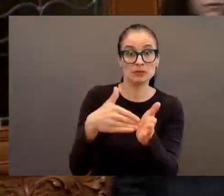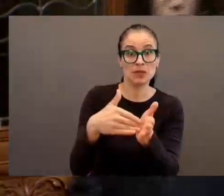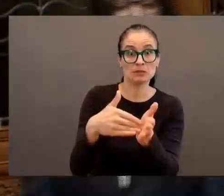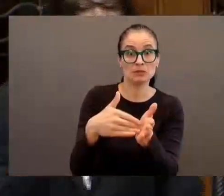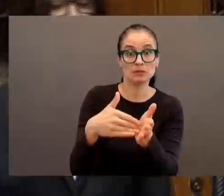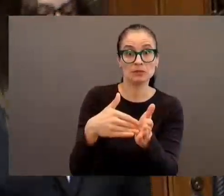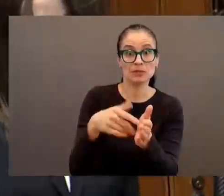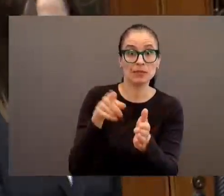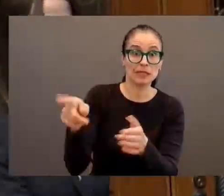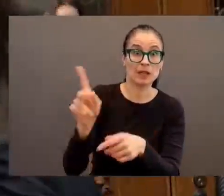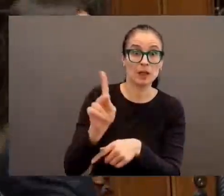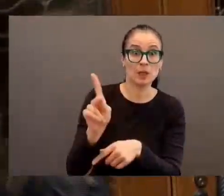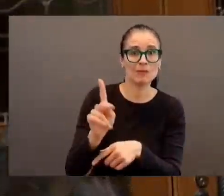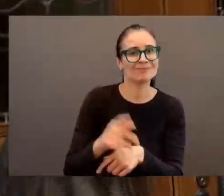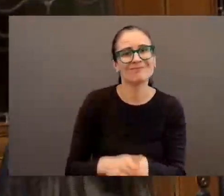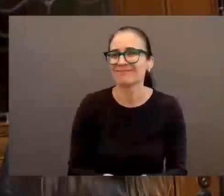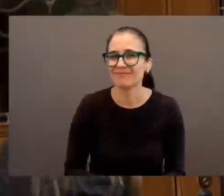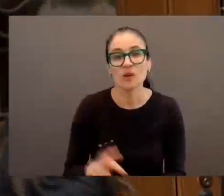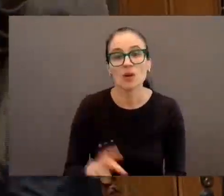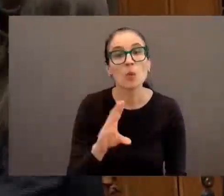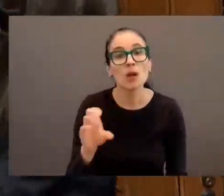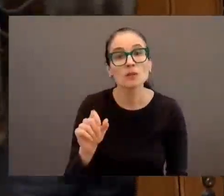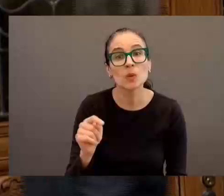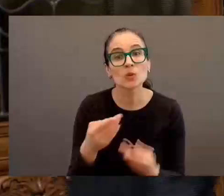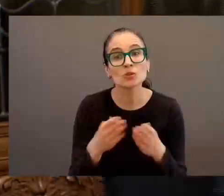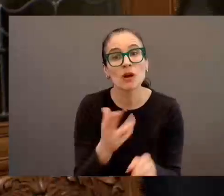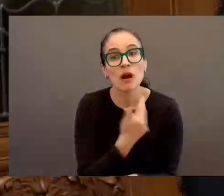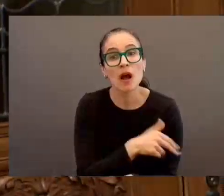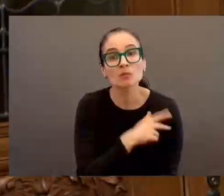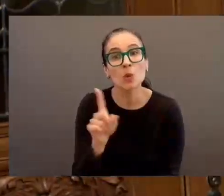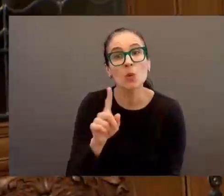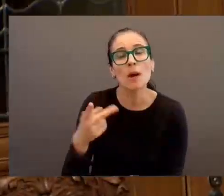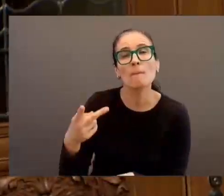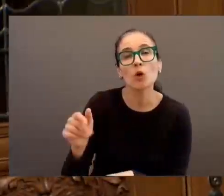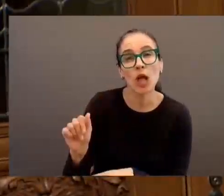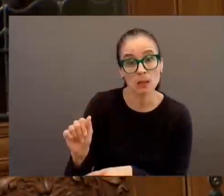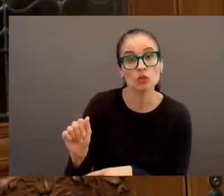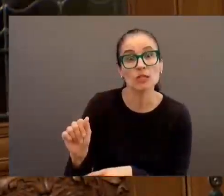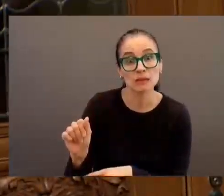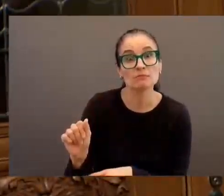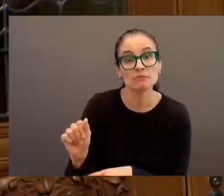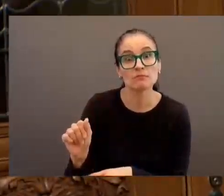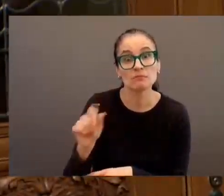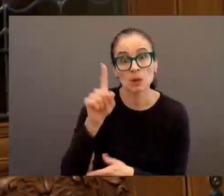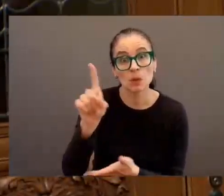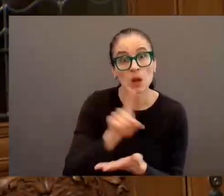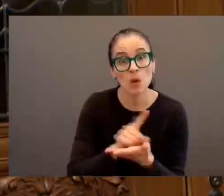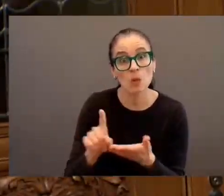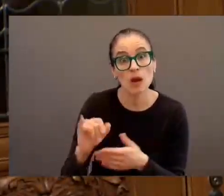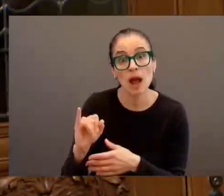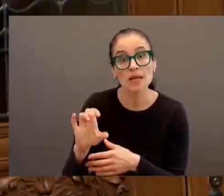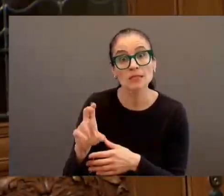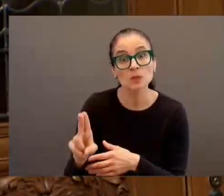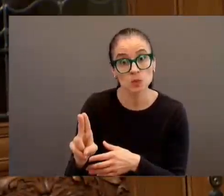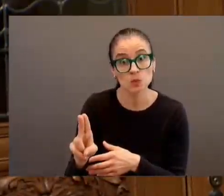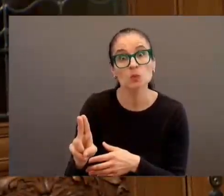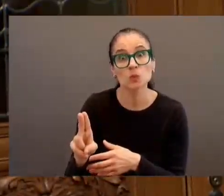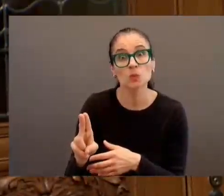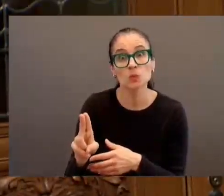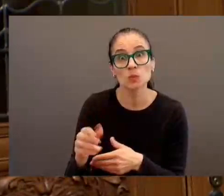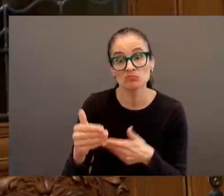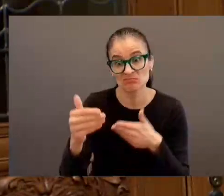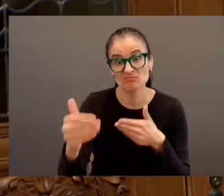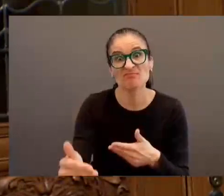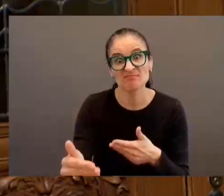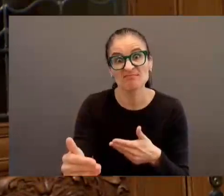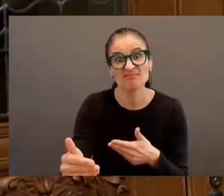in Port Alberni has had week-long ICU diversions going on for the better part of a year. Wow. This